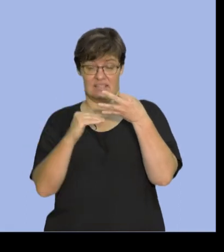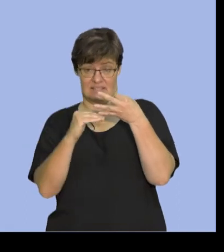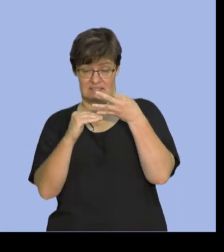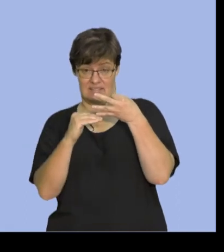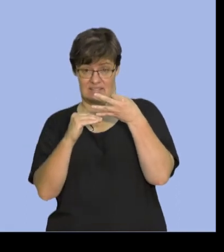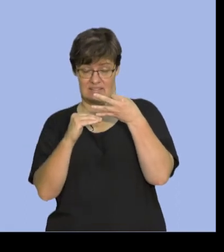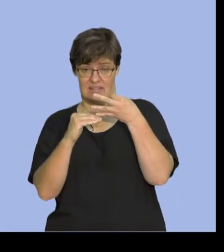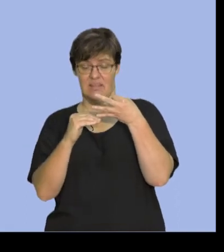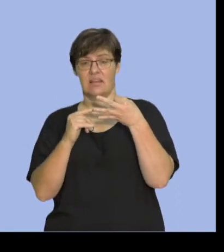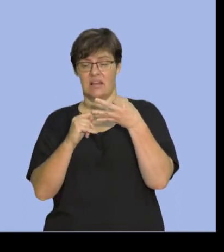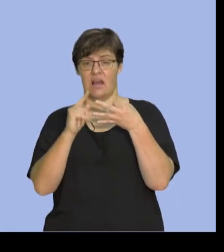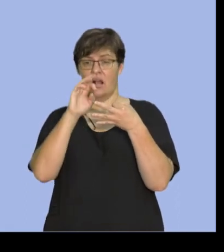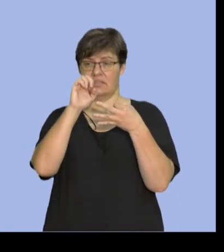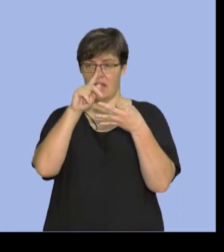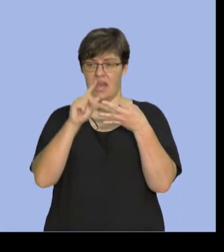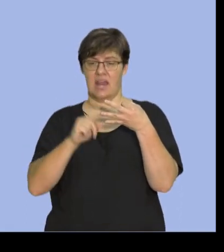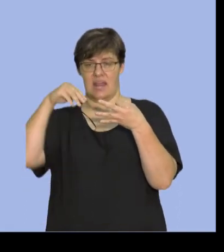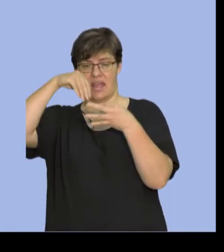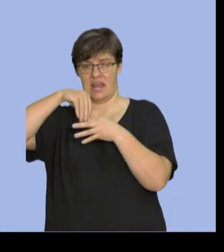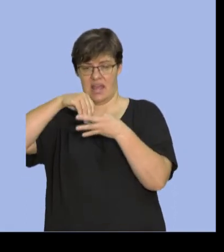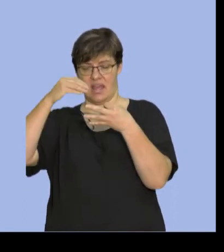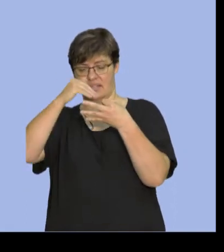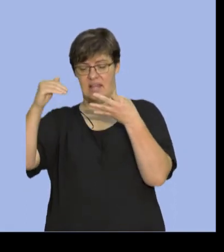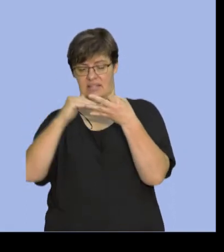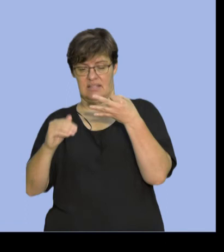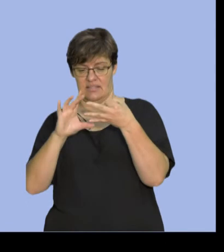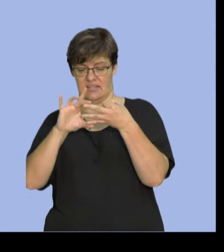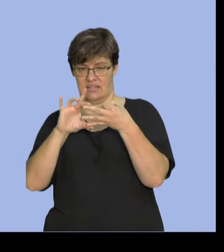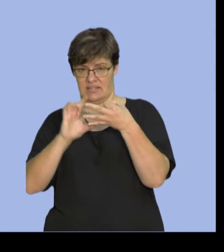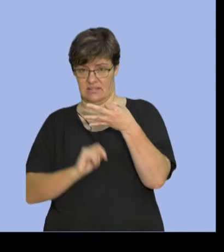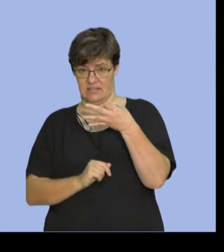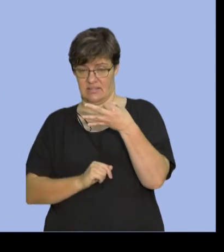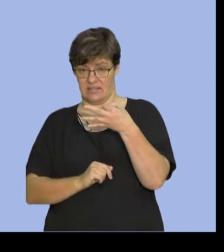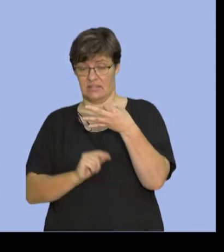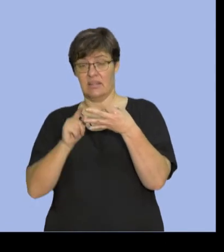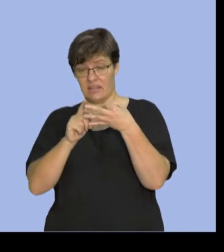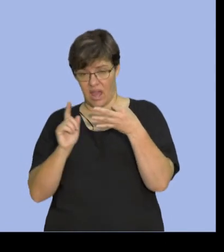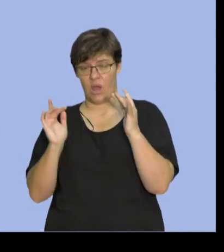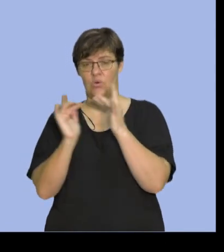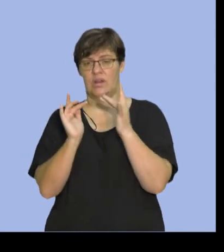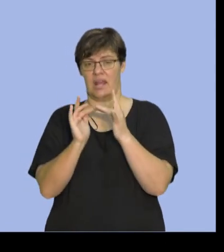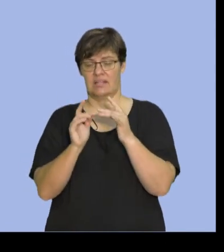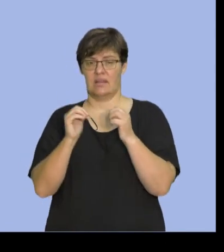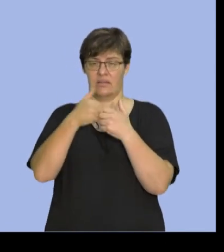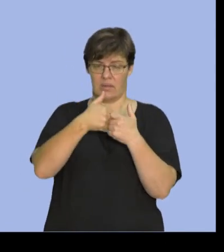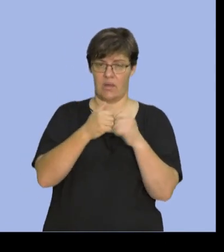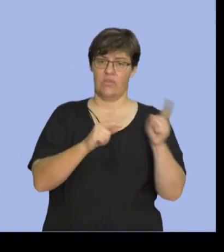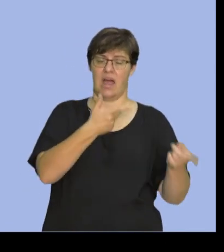have the outer and the inner slices, and that is what connects this membrane to the next